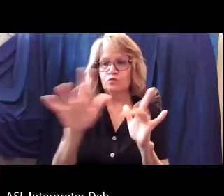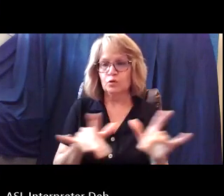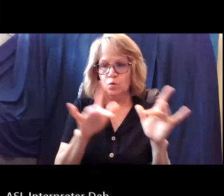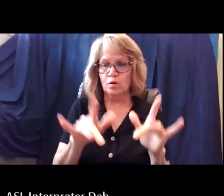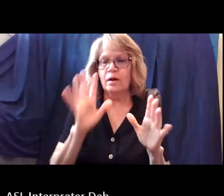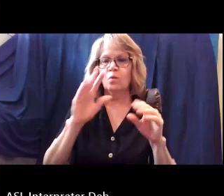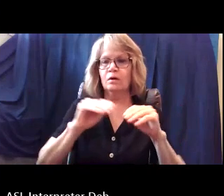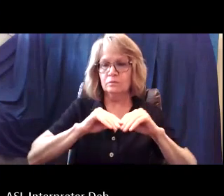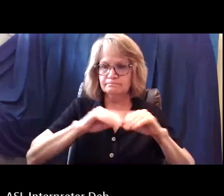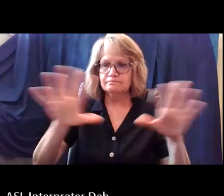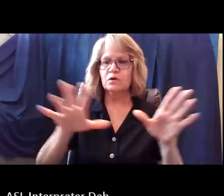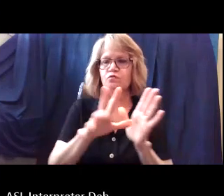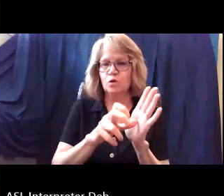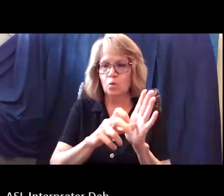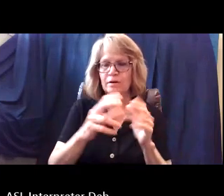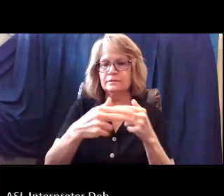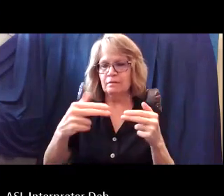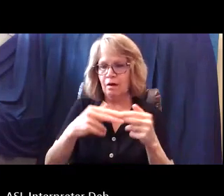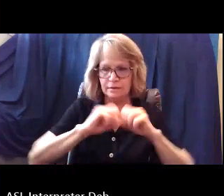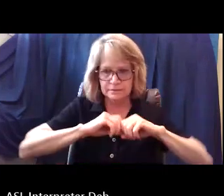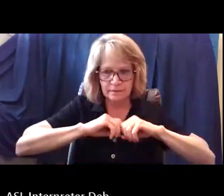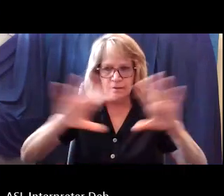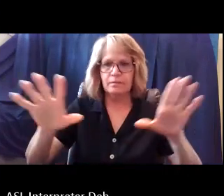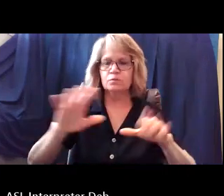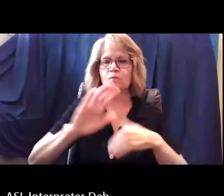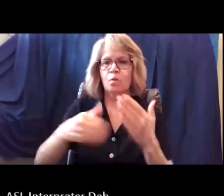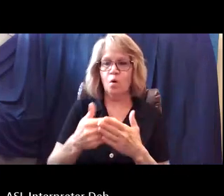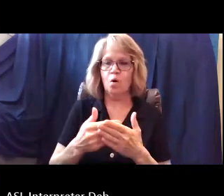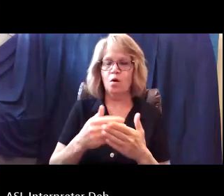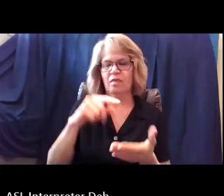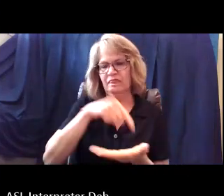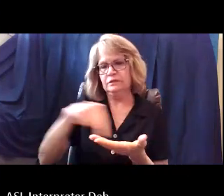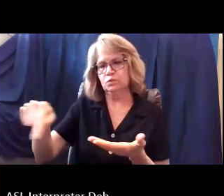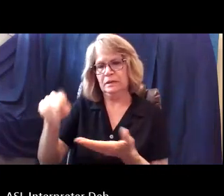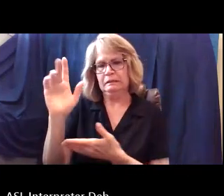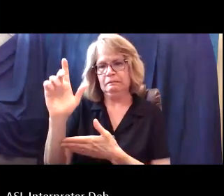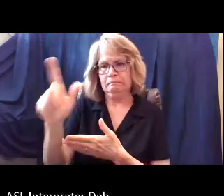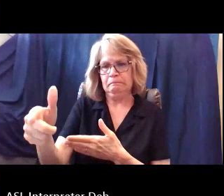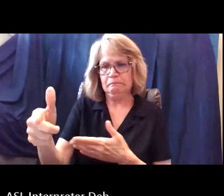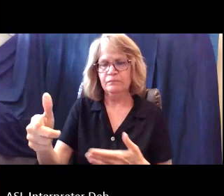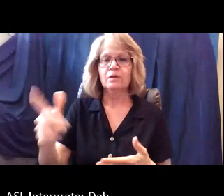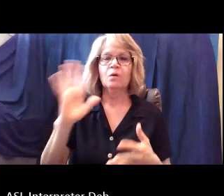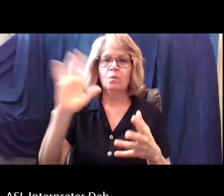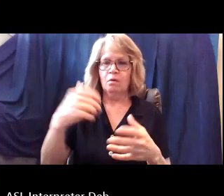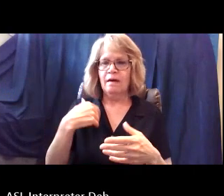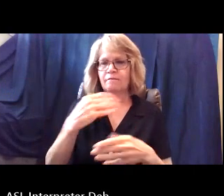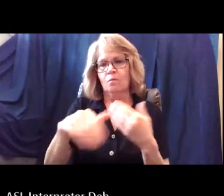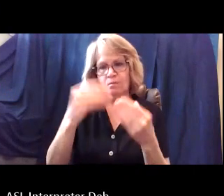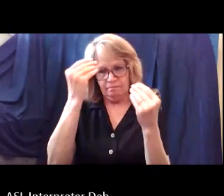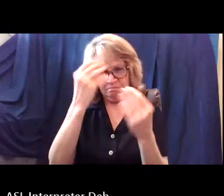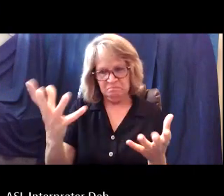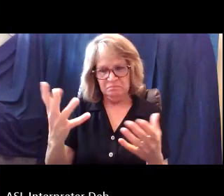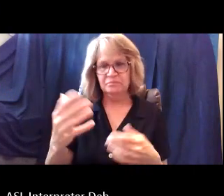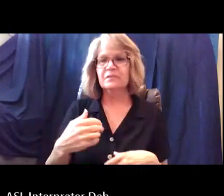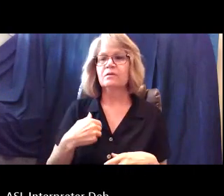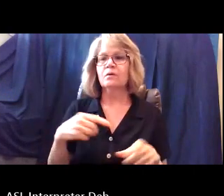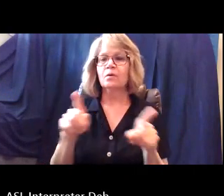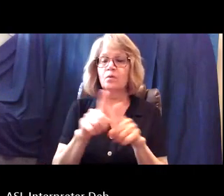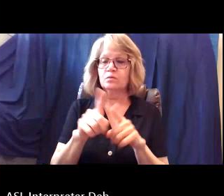the recording and the slides out to everyone later this week, so you will have all of that information. I'd like to also